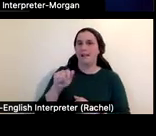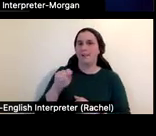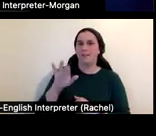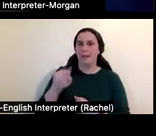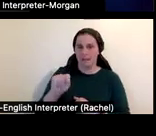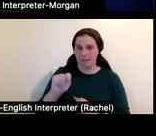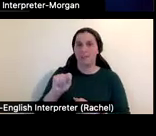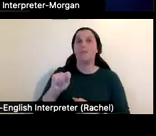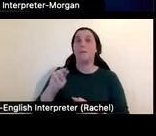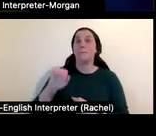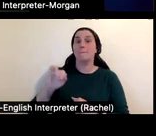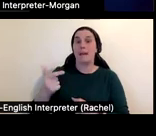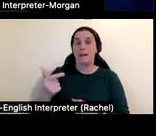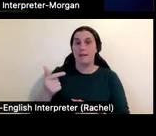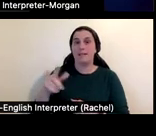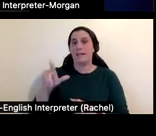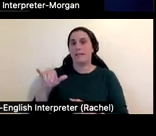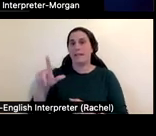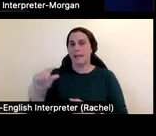Mag Albert lila?